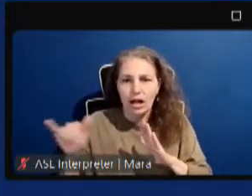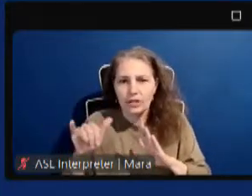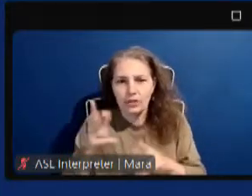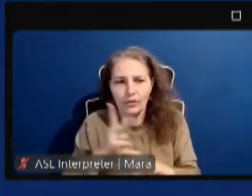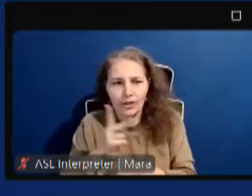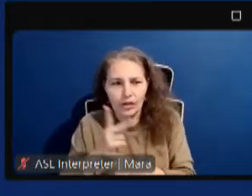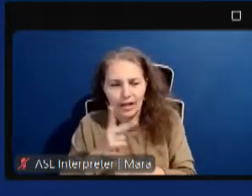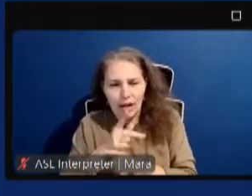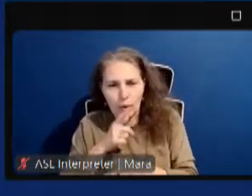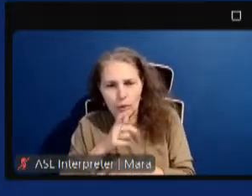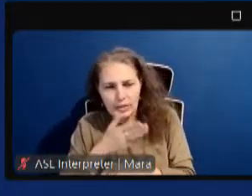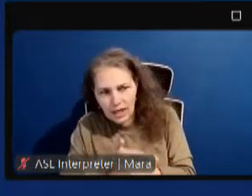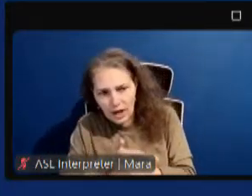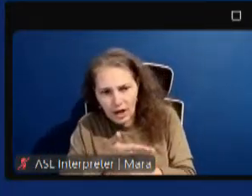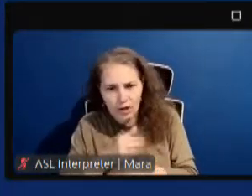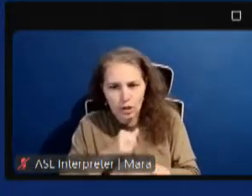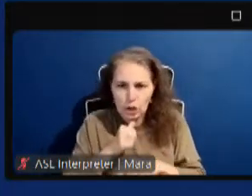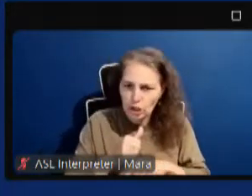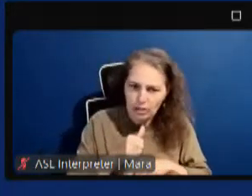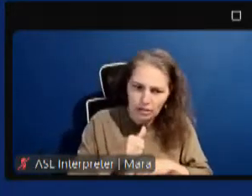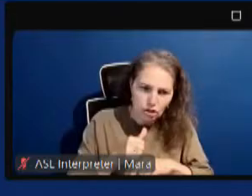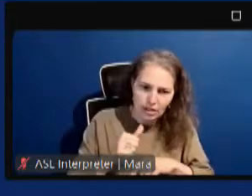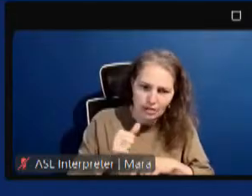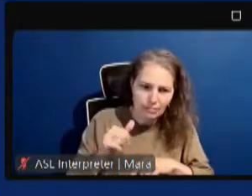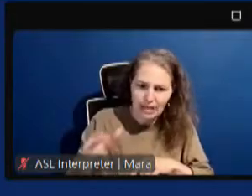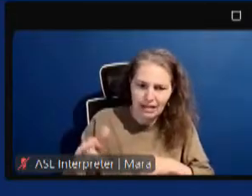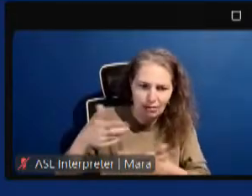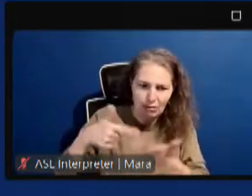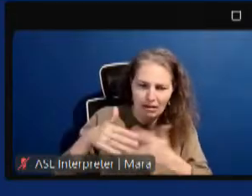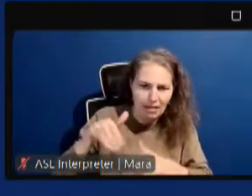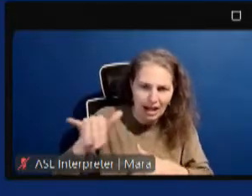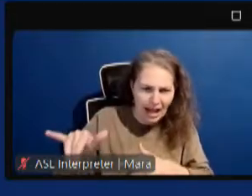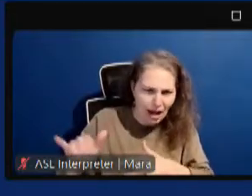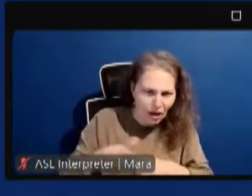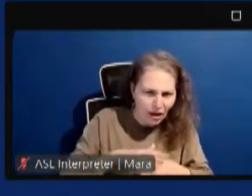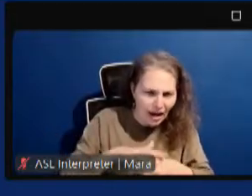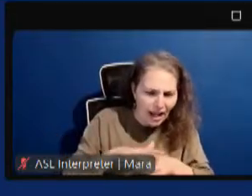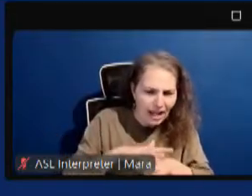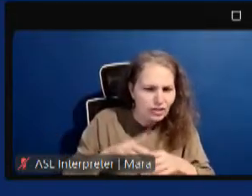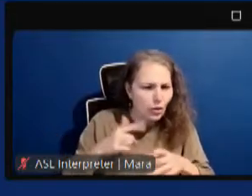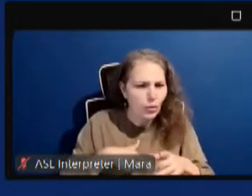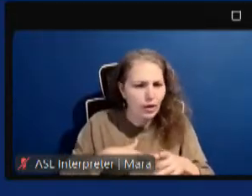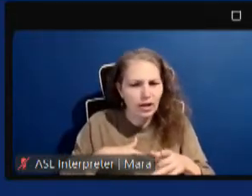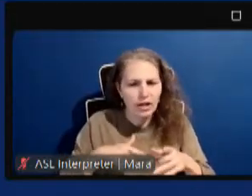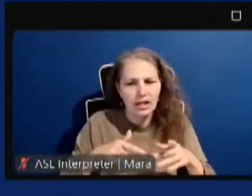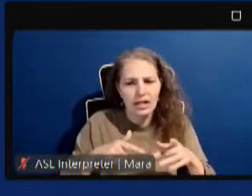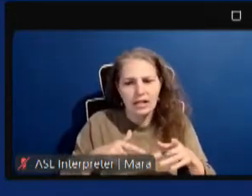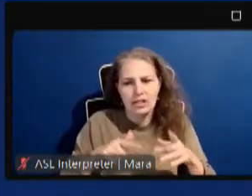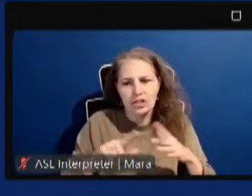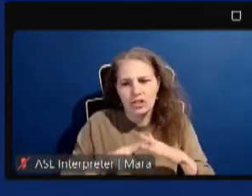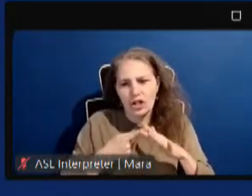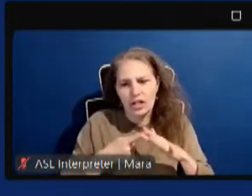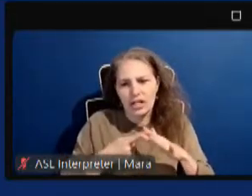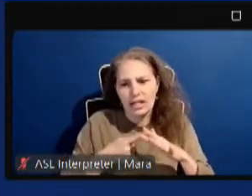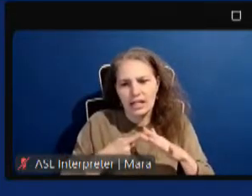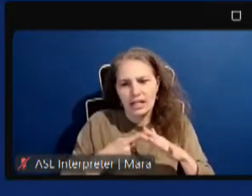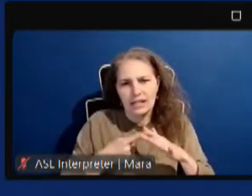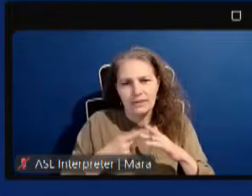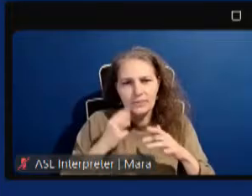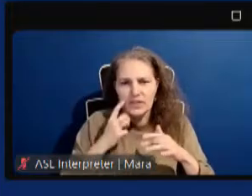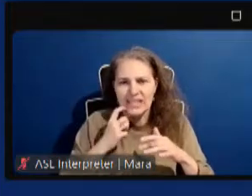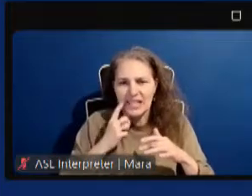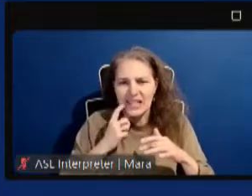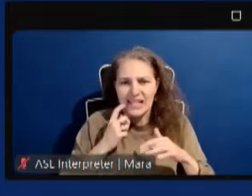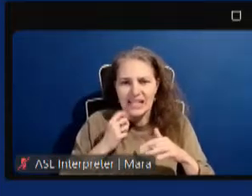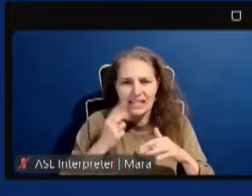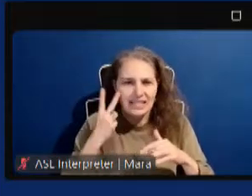the community does have information to share, pictures, especially we're starting to get, maybe suspicious vehicles